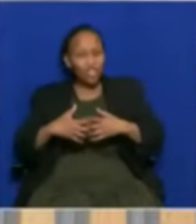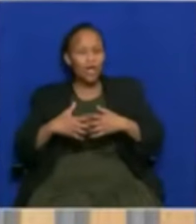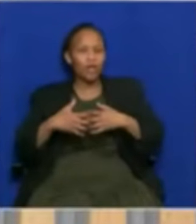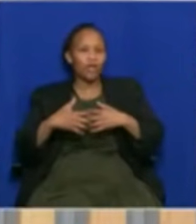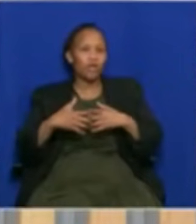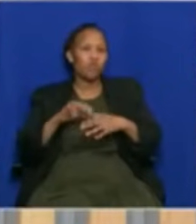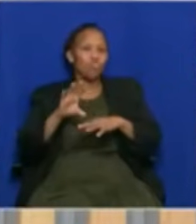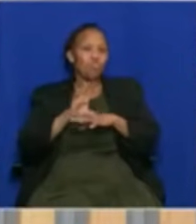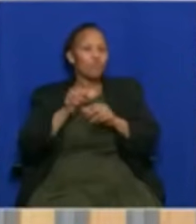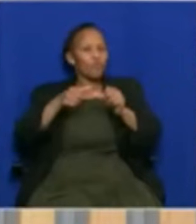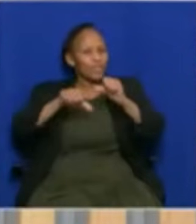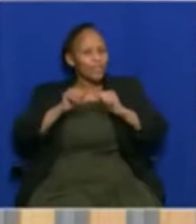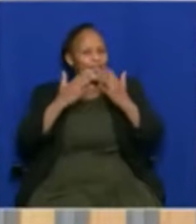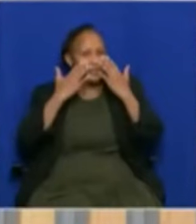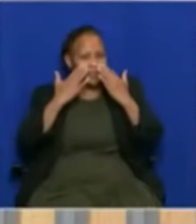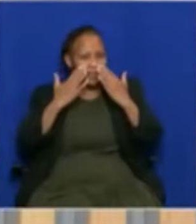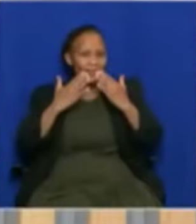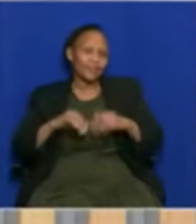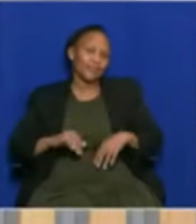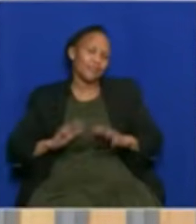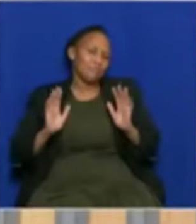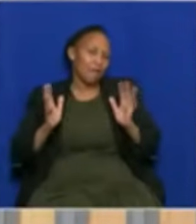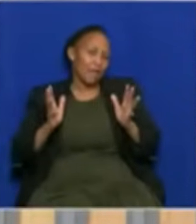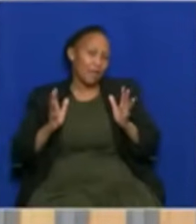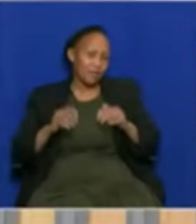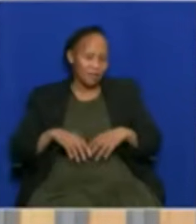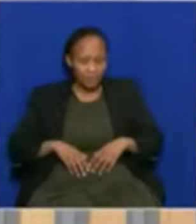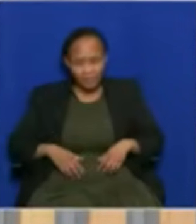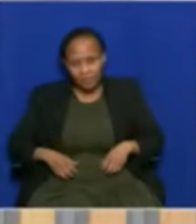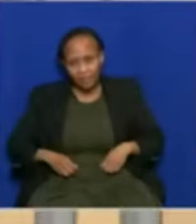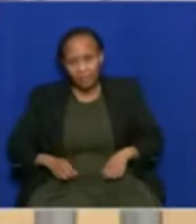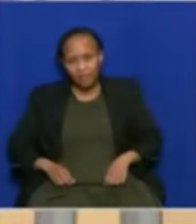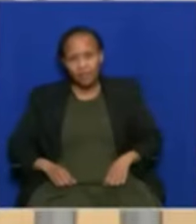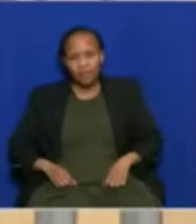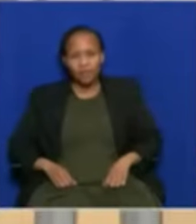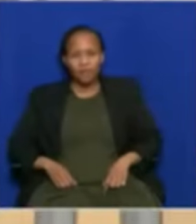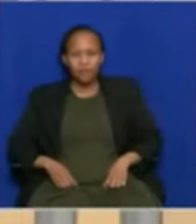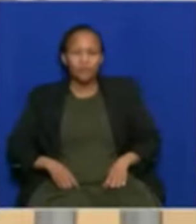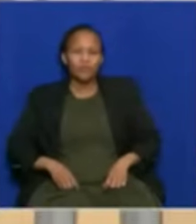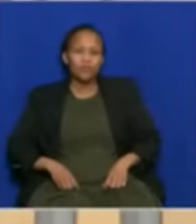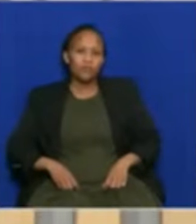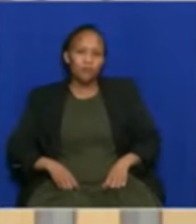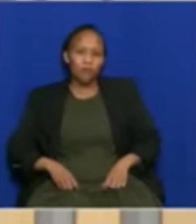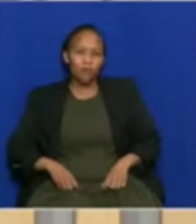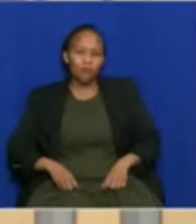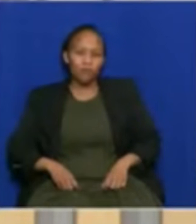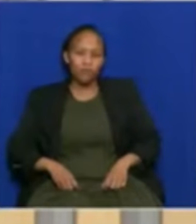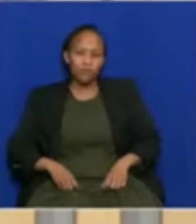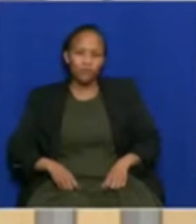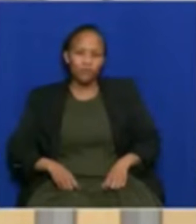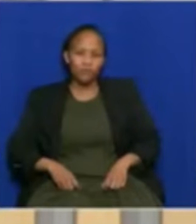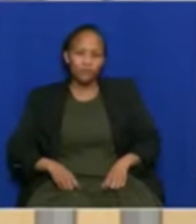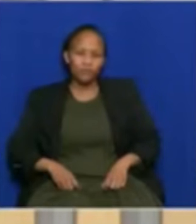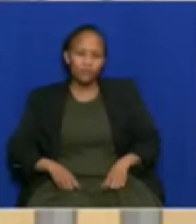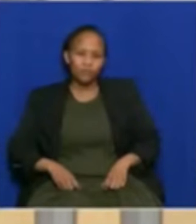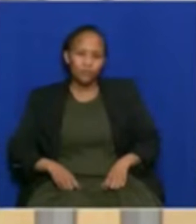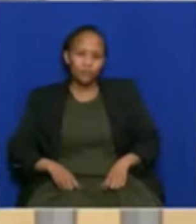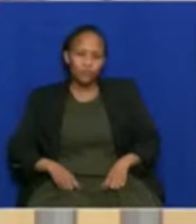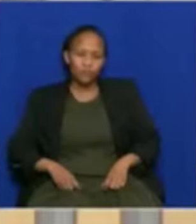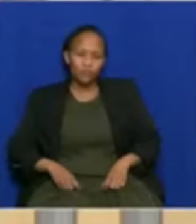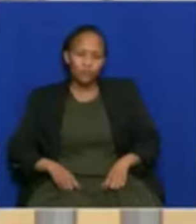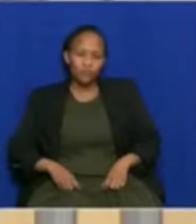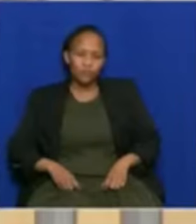Can I respond, sir? Yes. Thank you. Yes, electrical,